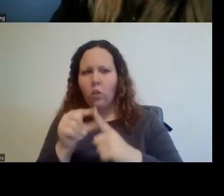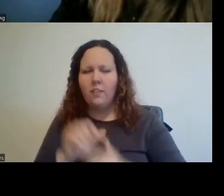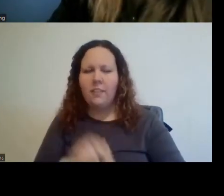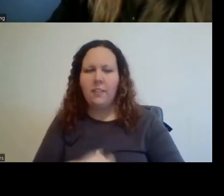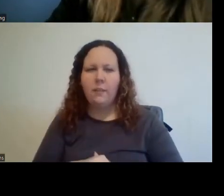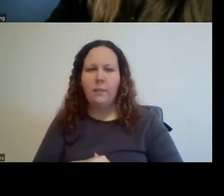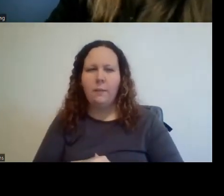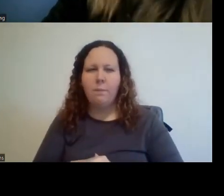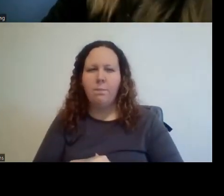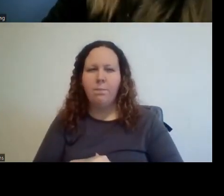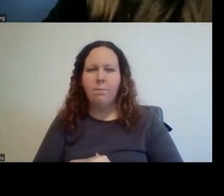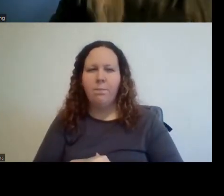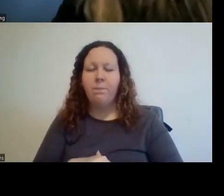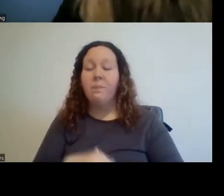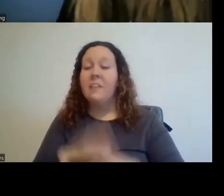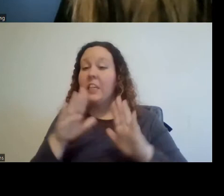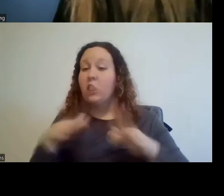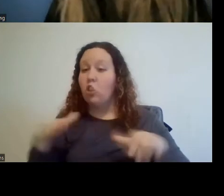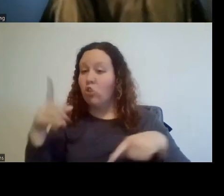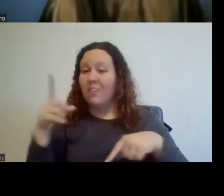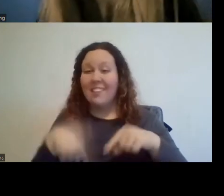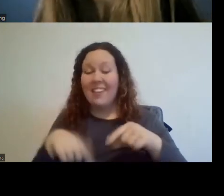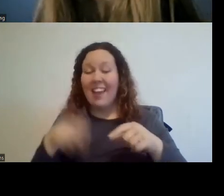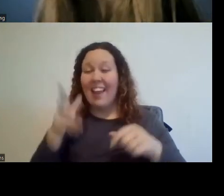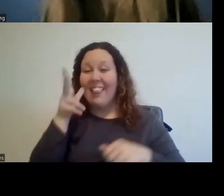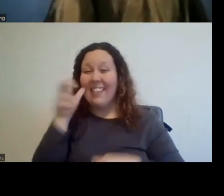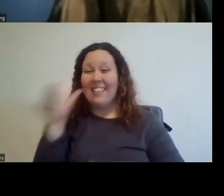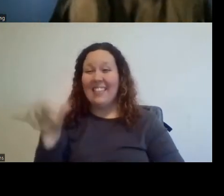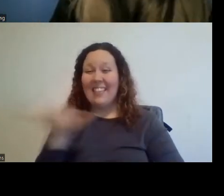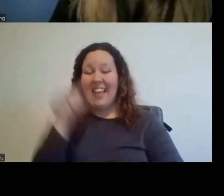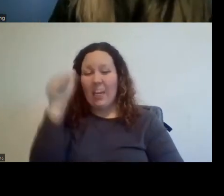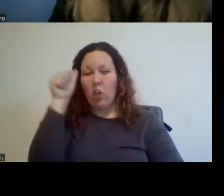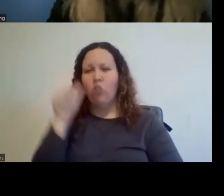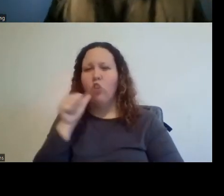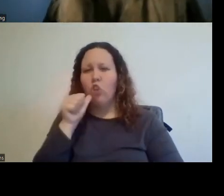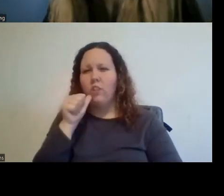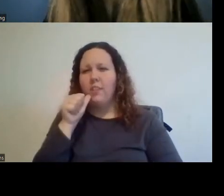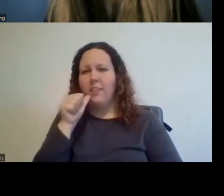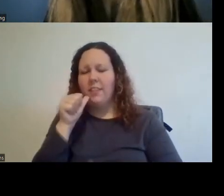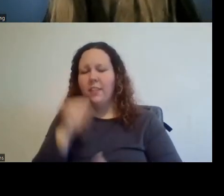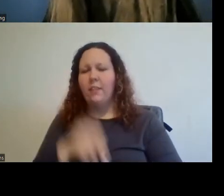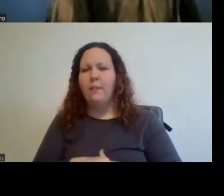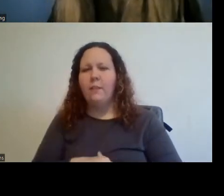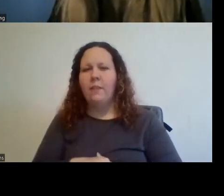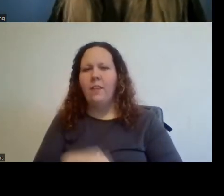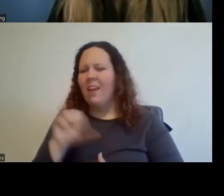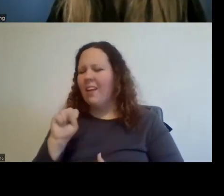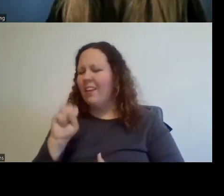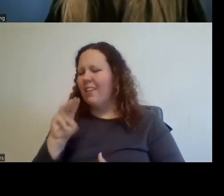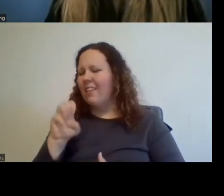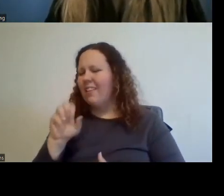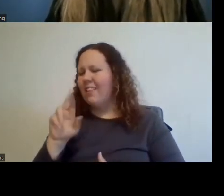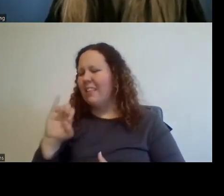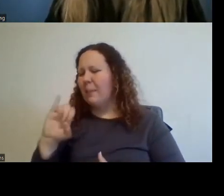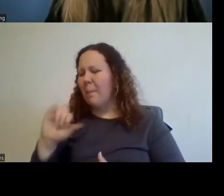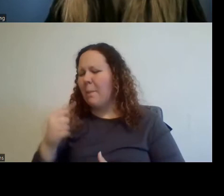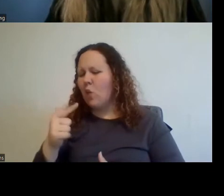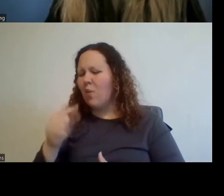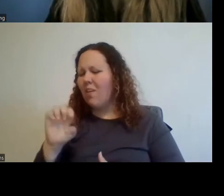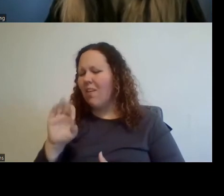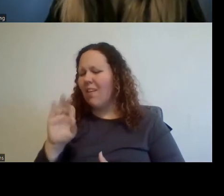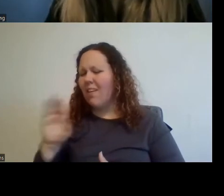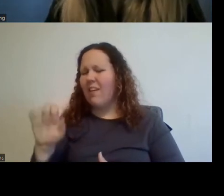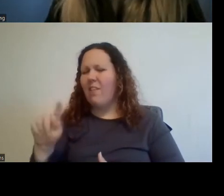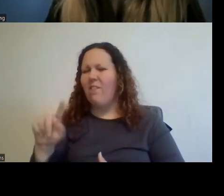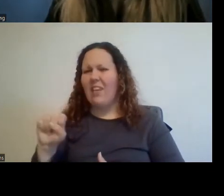Children cannot listen like adults. They can't compensate for the smearing effects of reverberation. They need a better signal to